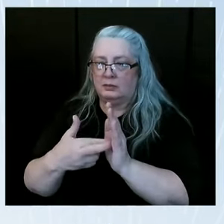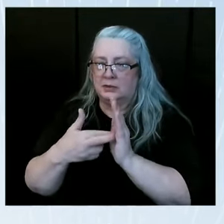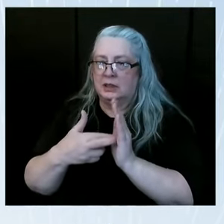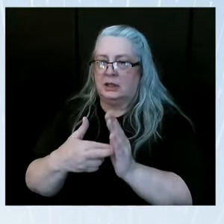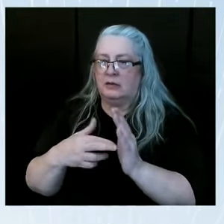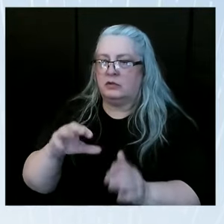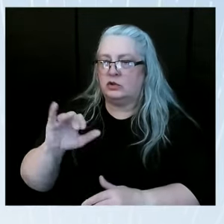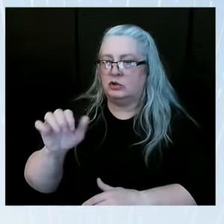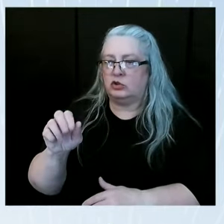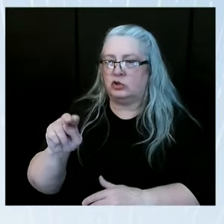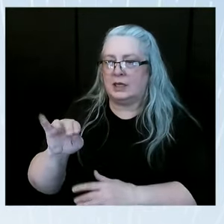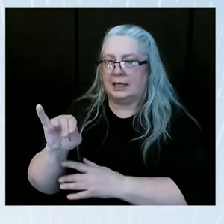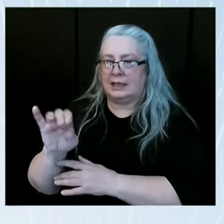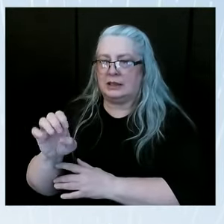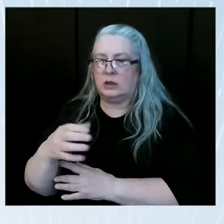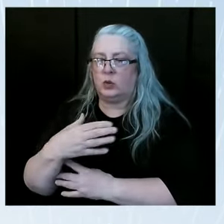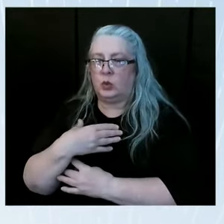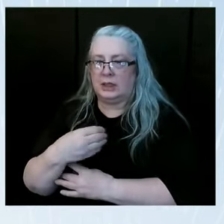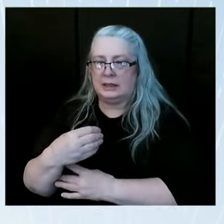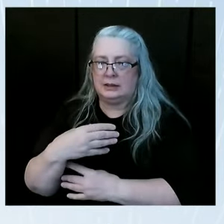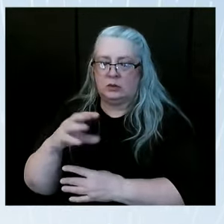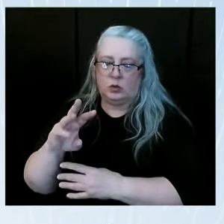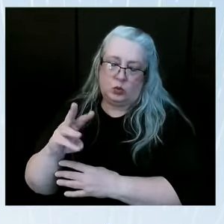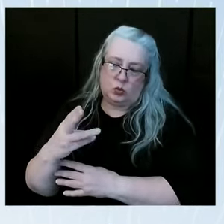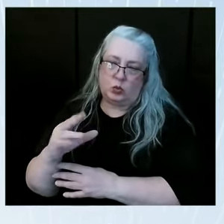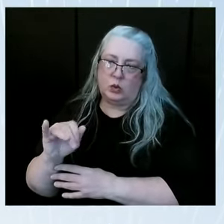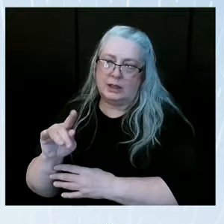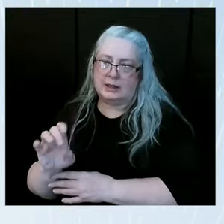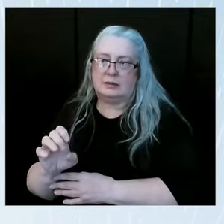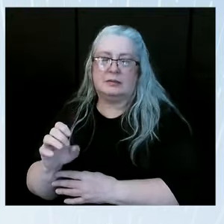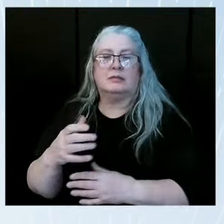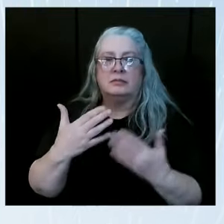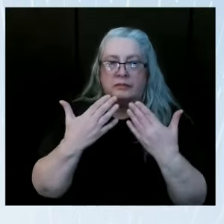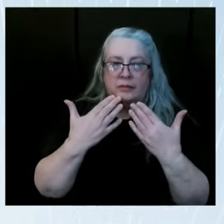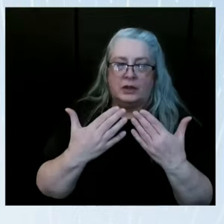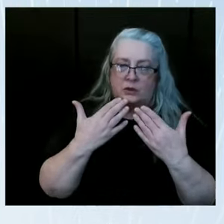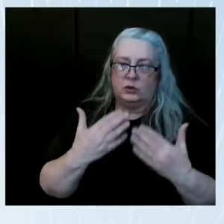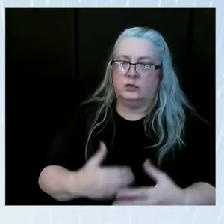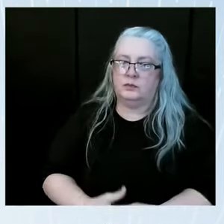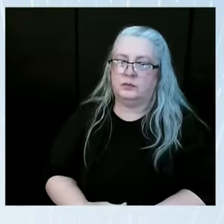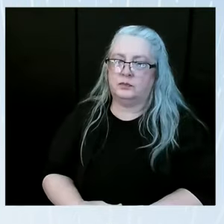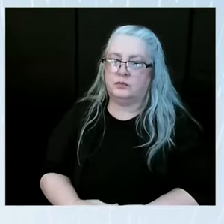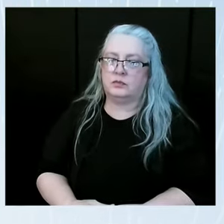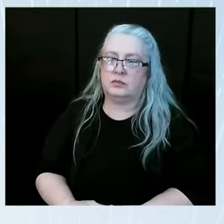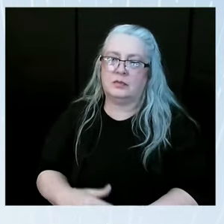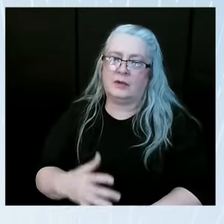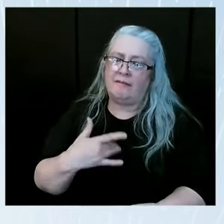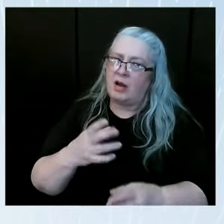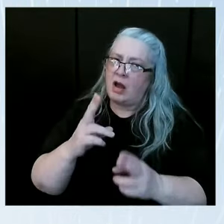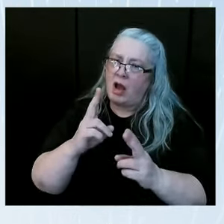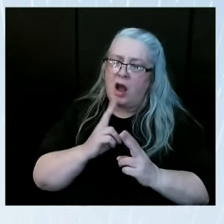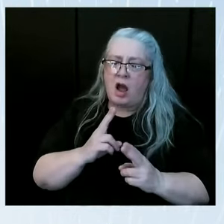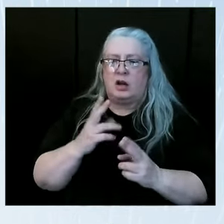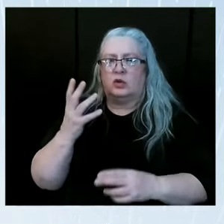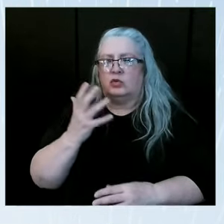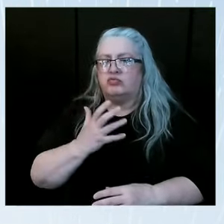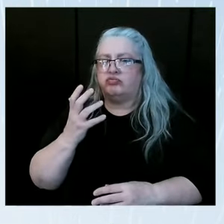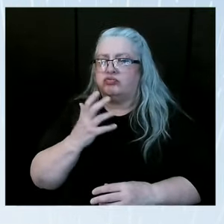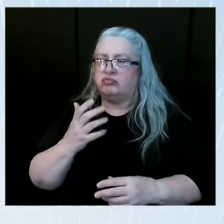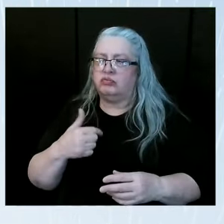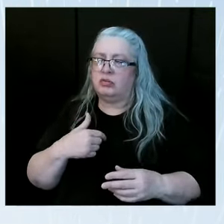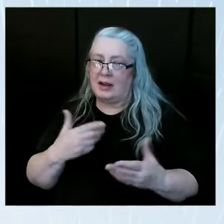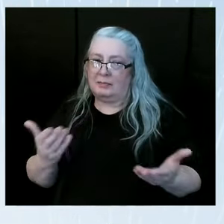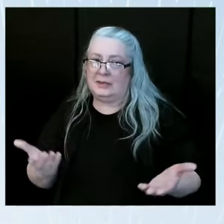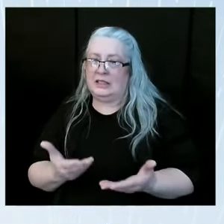honor to be here to share what we are doing together to contribute to the administration's commitment to combat human trafficking and